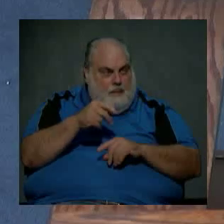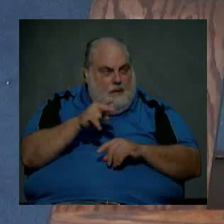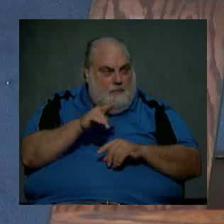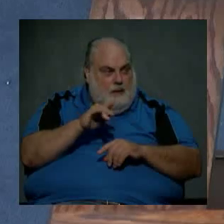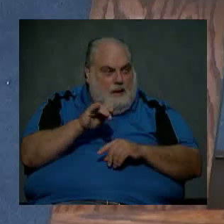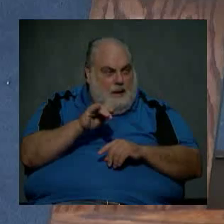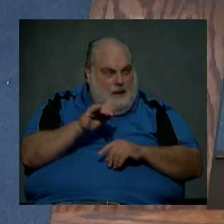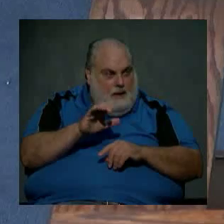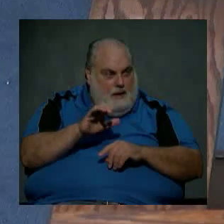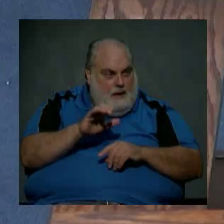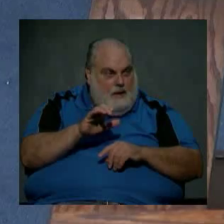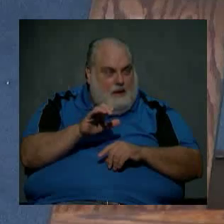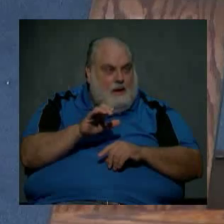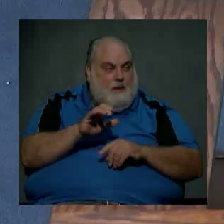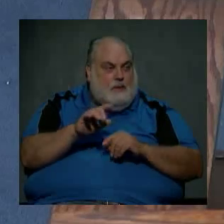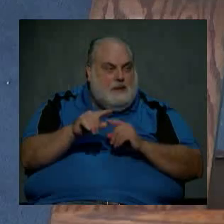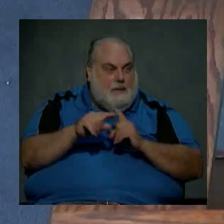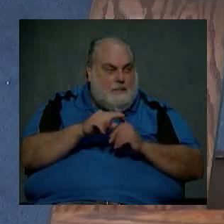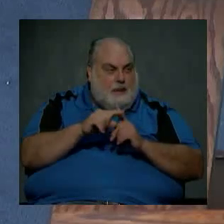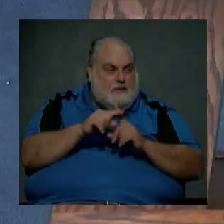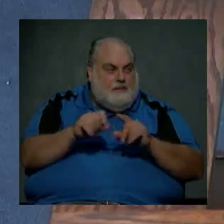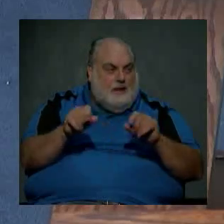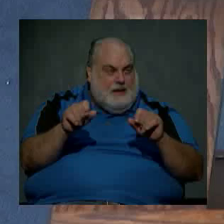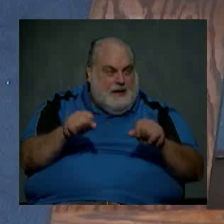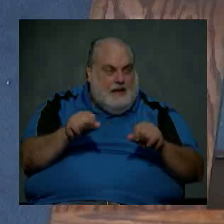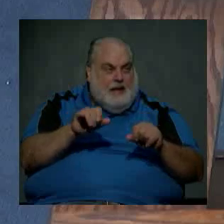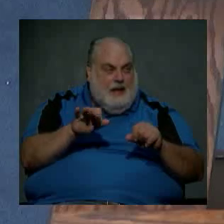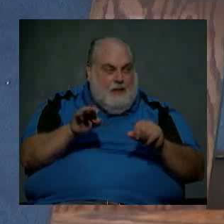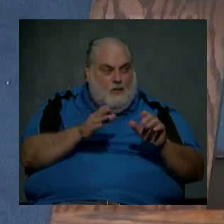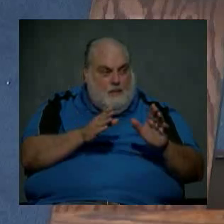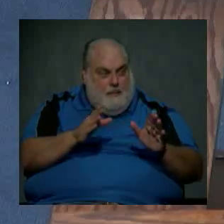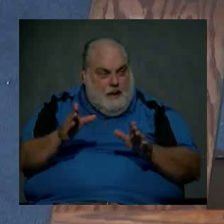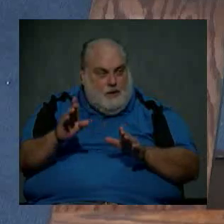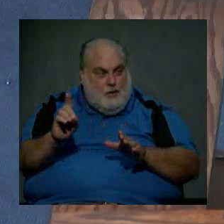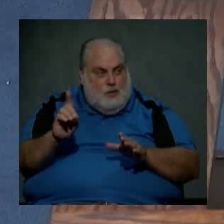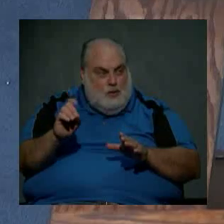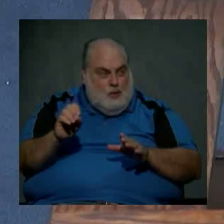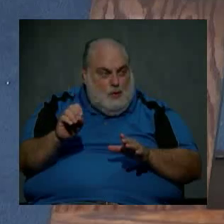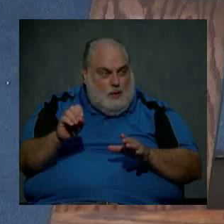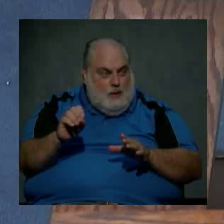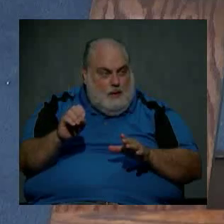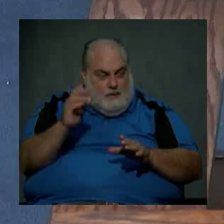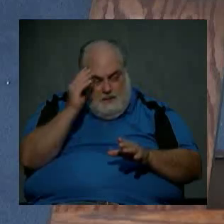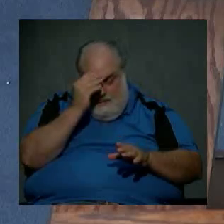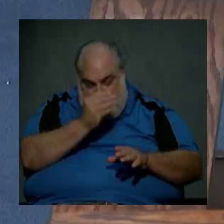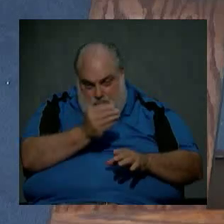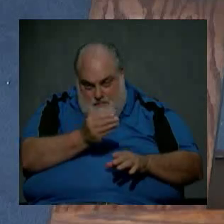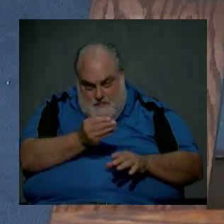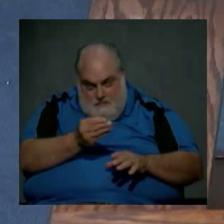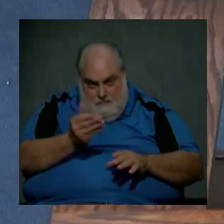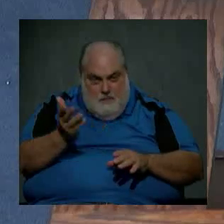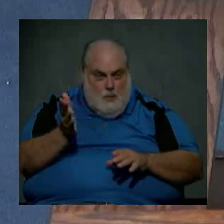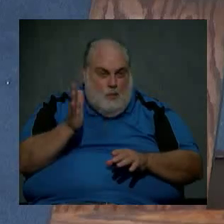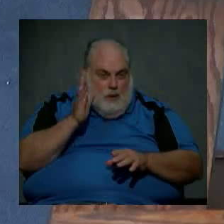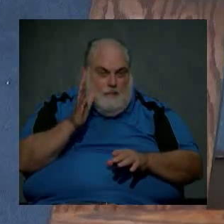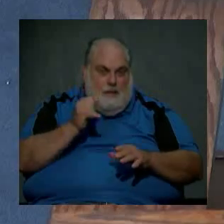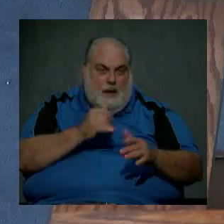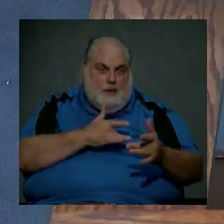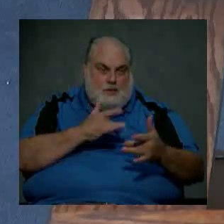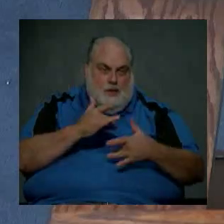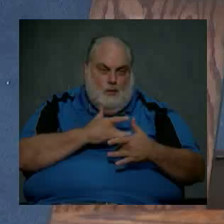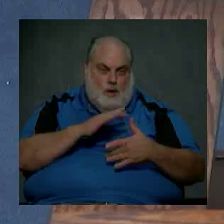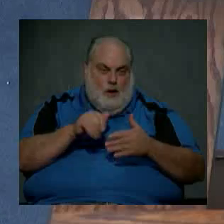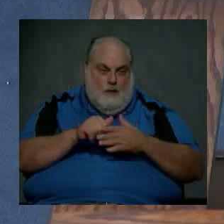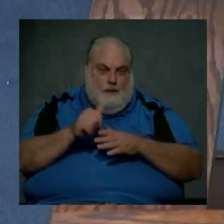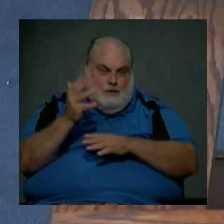So I want to be as positive as I can if this is what we're doing, but I wanted you to be aware there's going to be real concern when all those